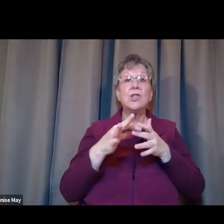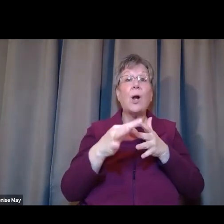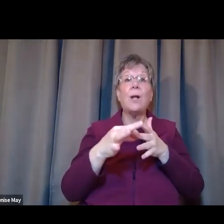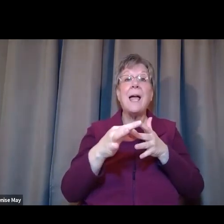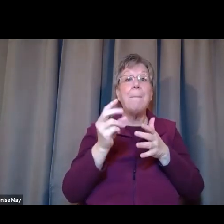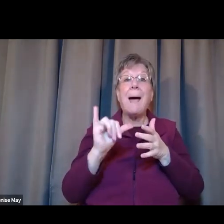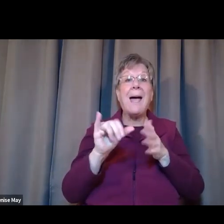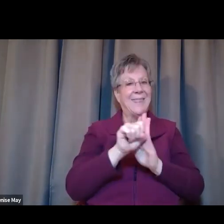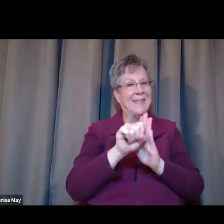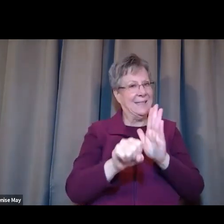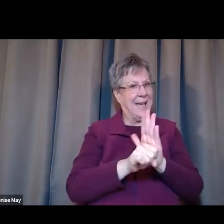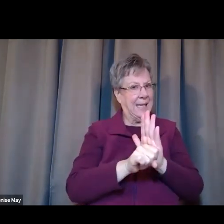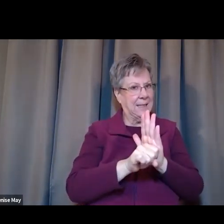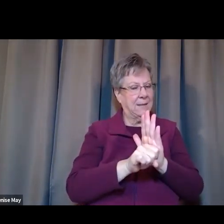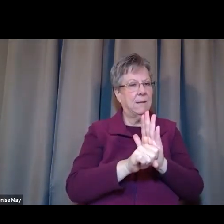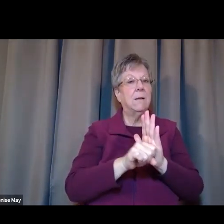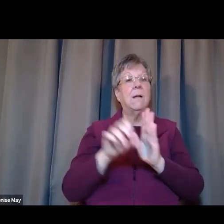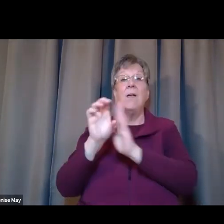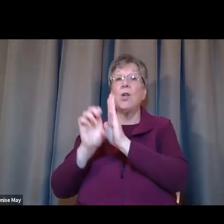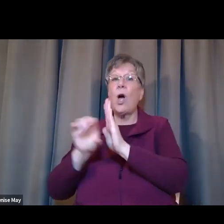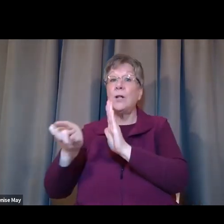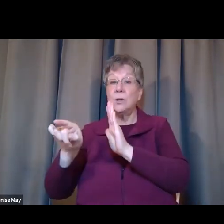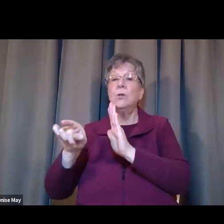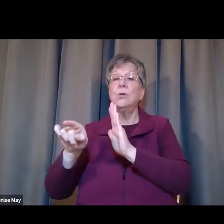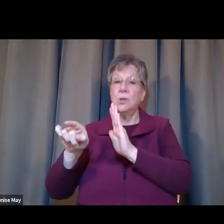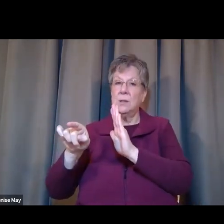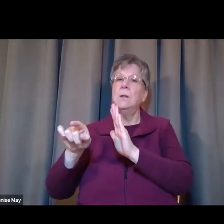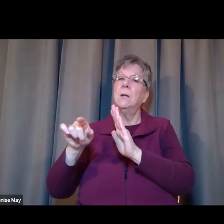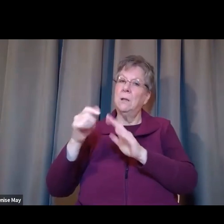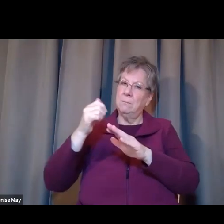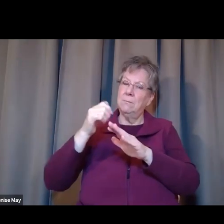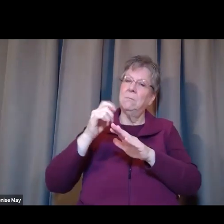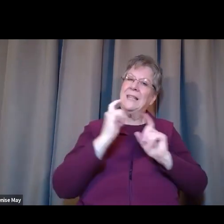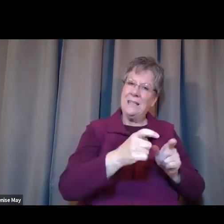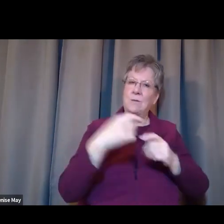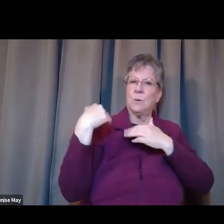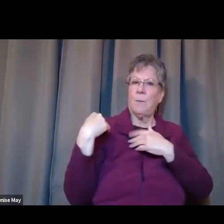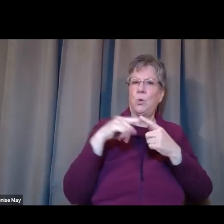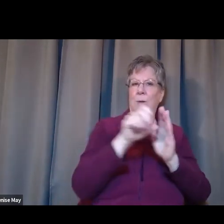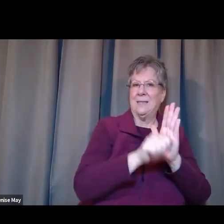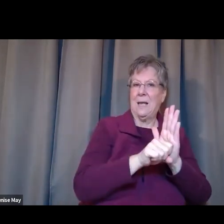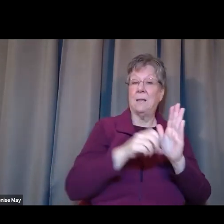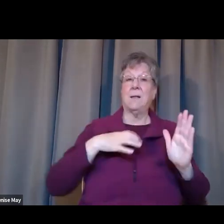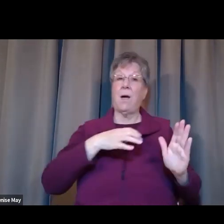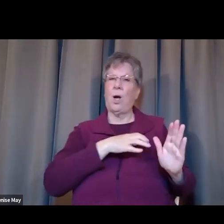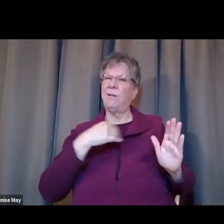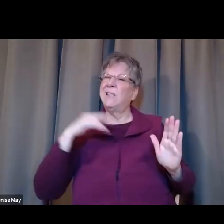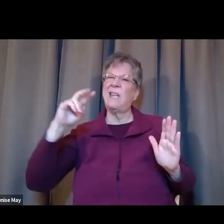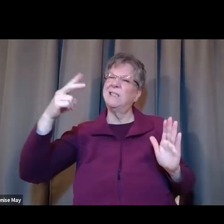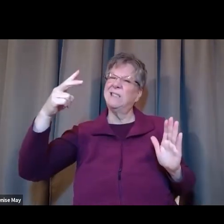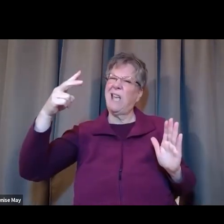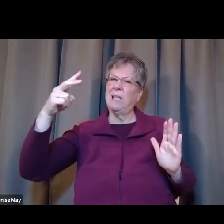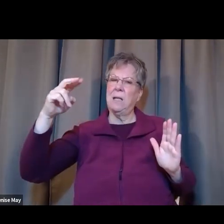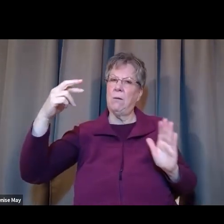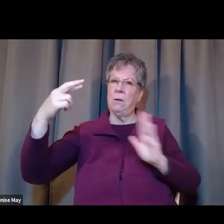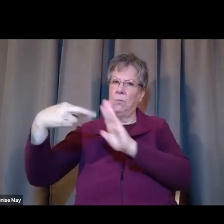states. As Anthony said, the Constitution places primary responsibility for elections on the states. Congress only has a secondary role. And when we look at what the